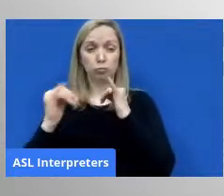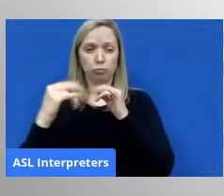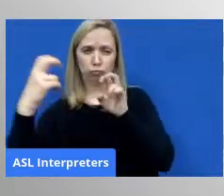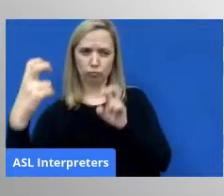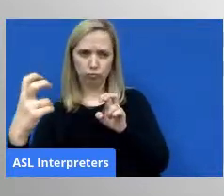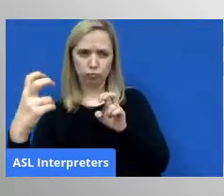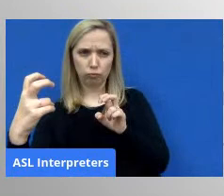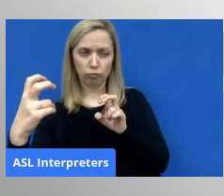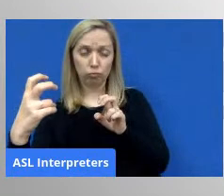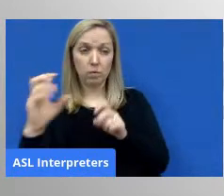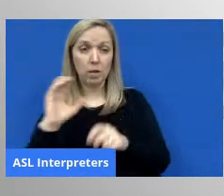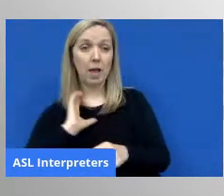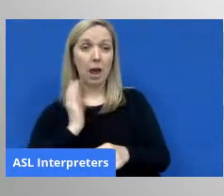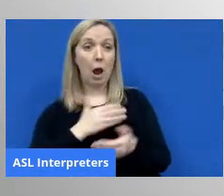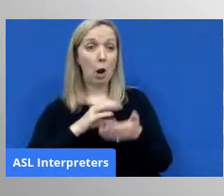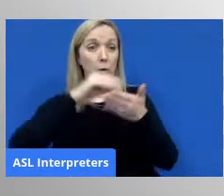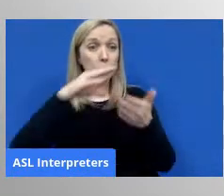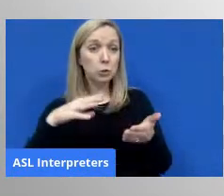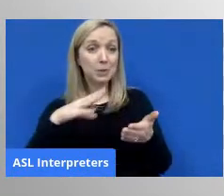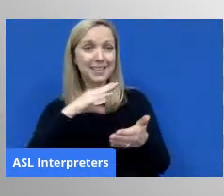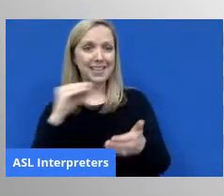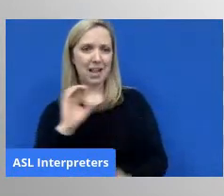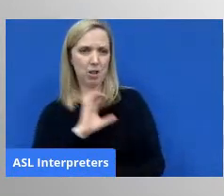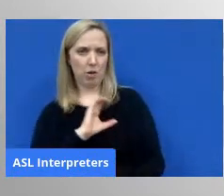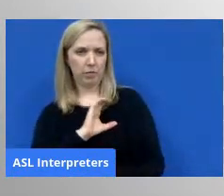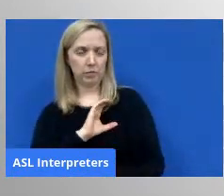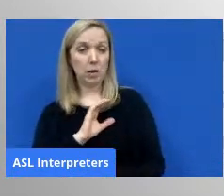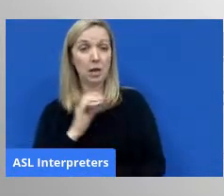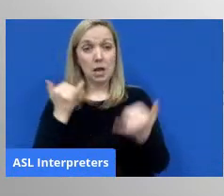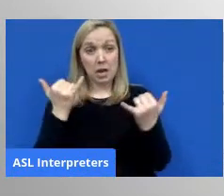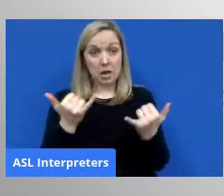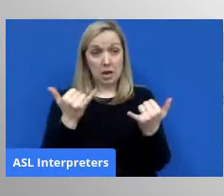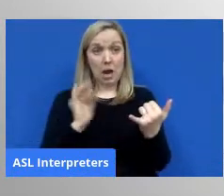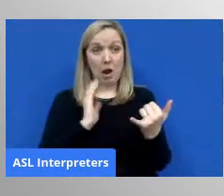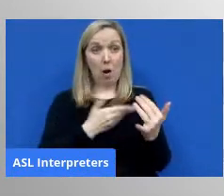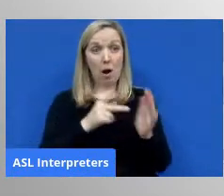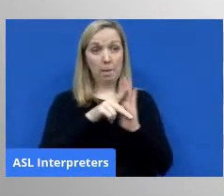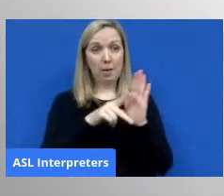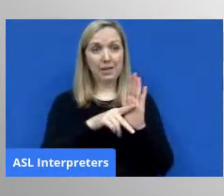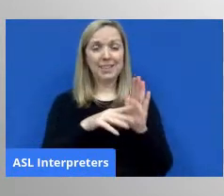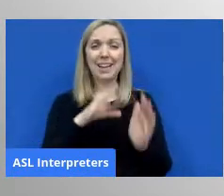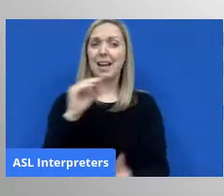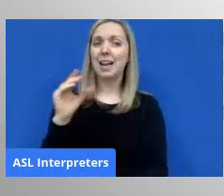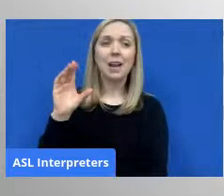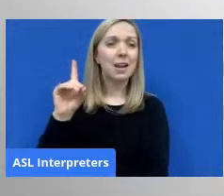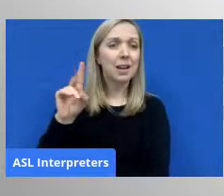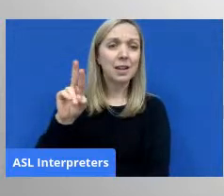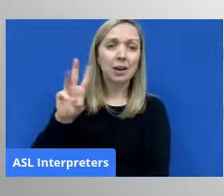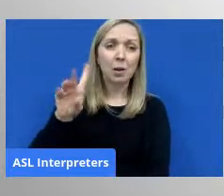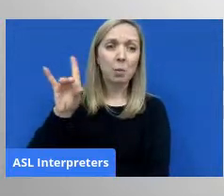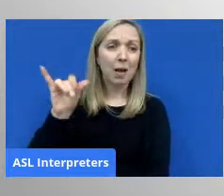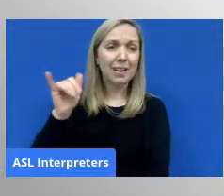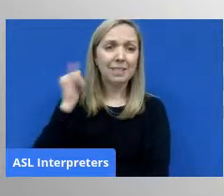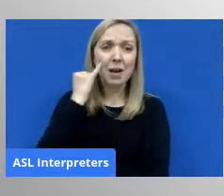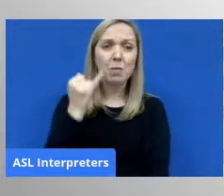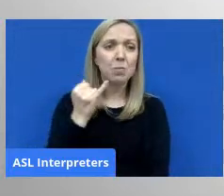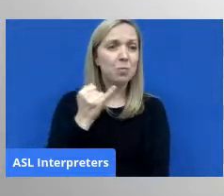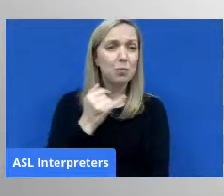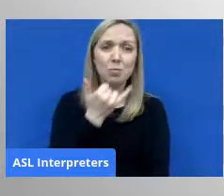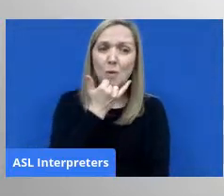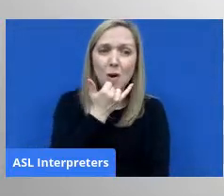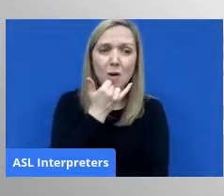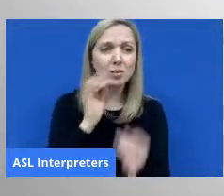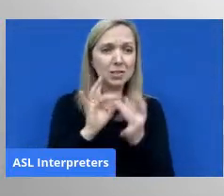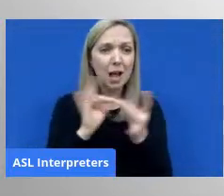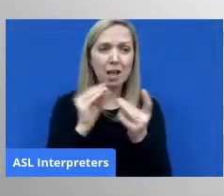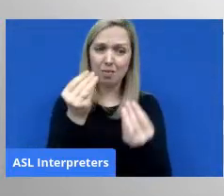students. What our current policy states, and Dr. Watley, please correct me if I misstated, is that